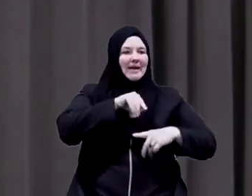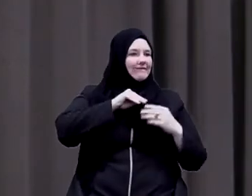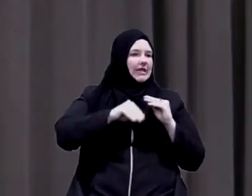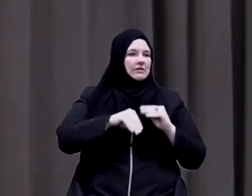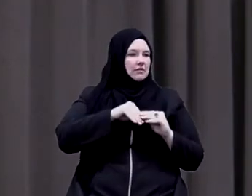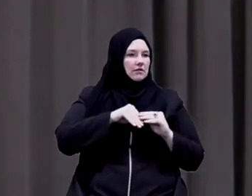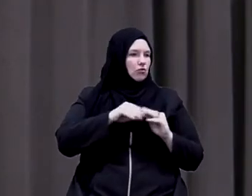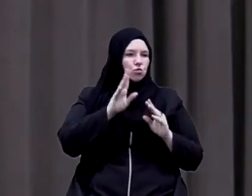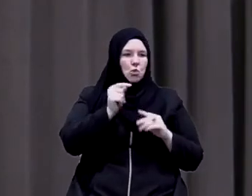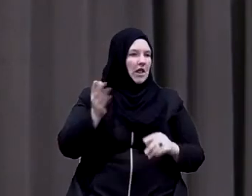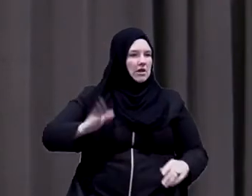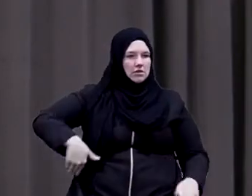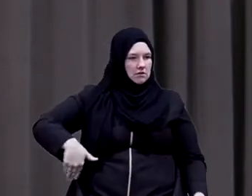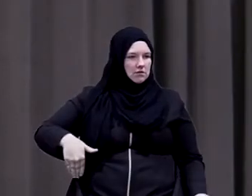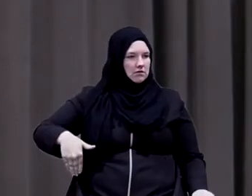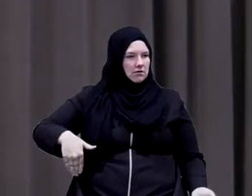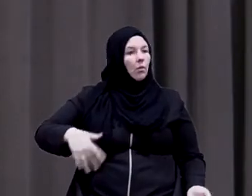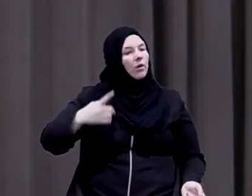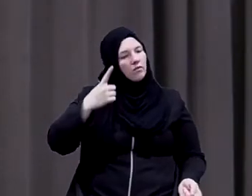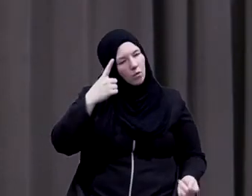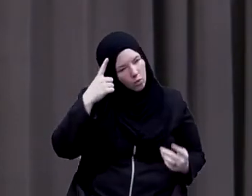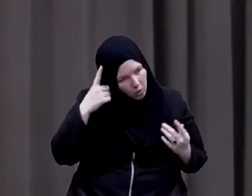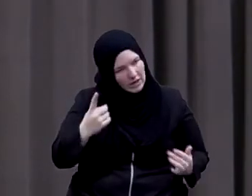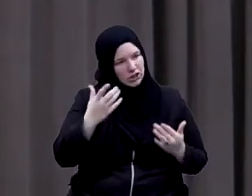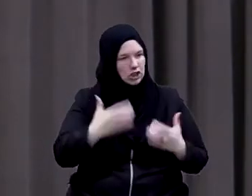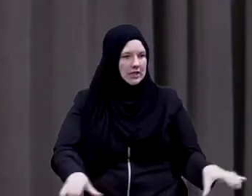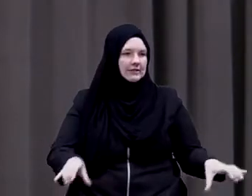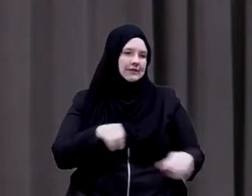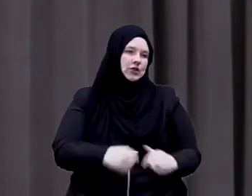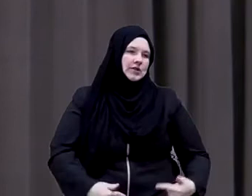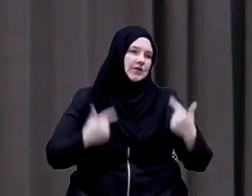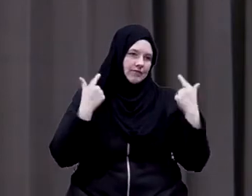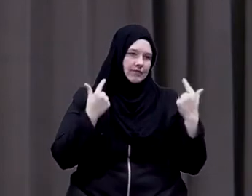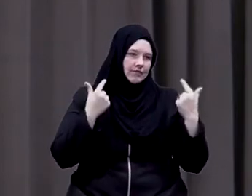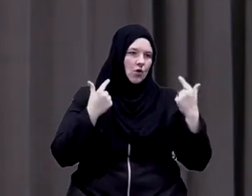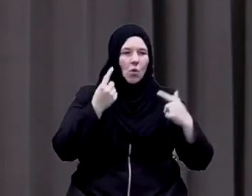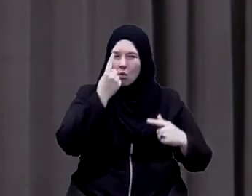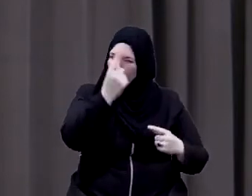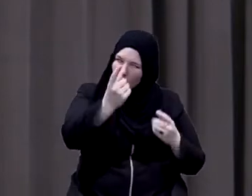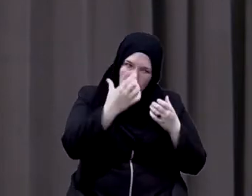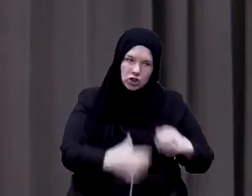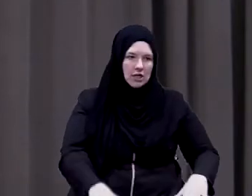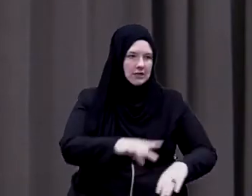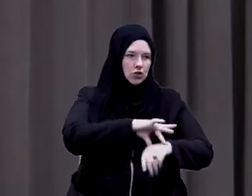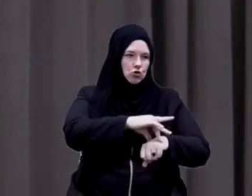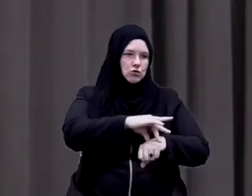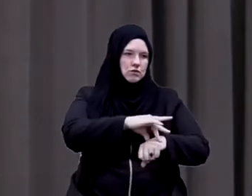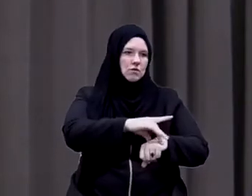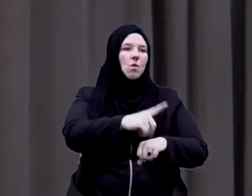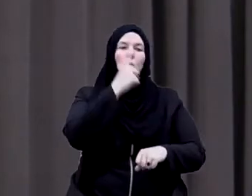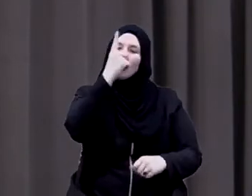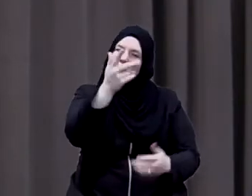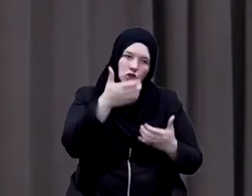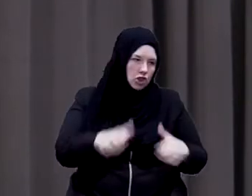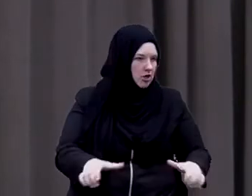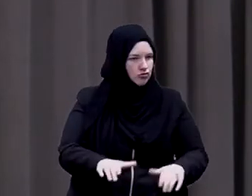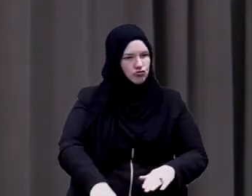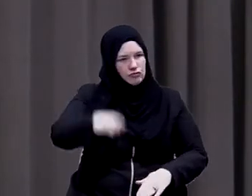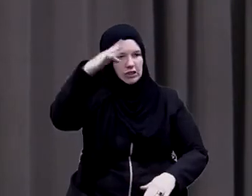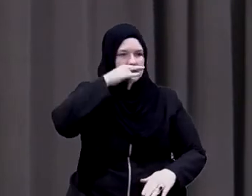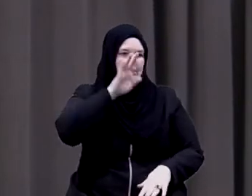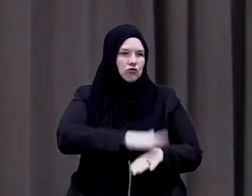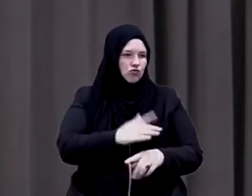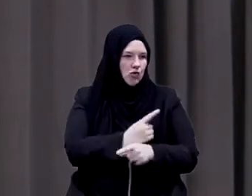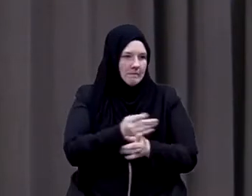here. We have one chance at life, one chance at raising your children on the straight path,